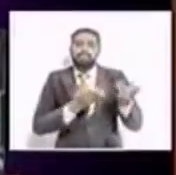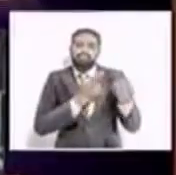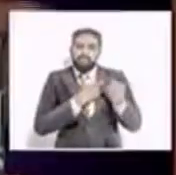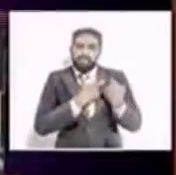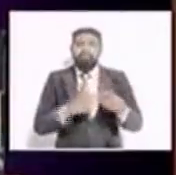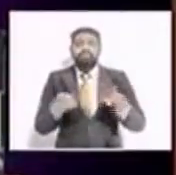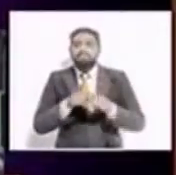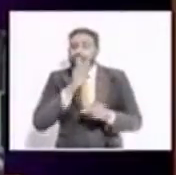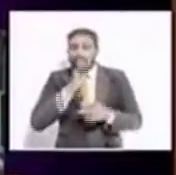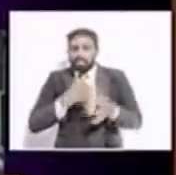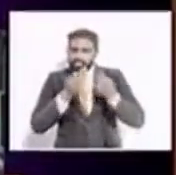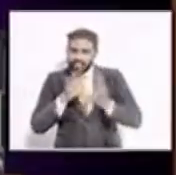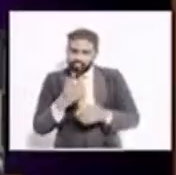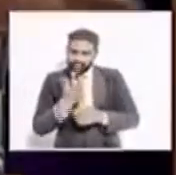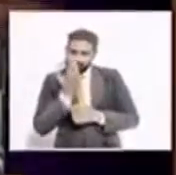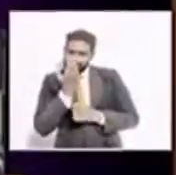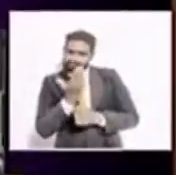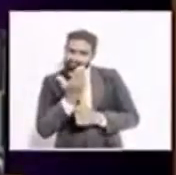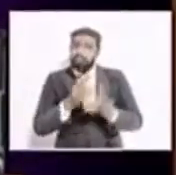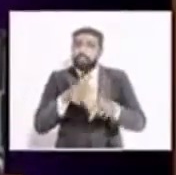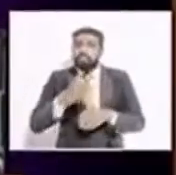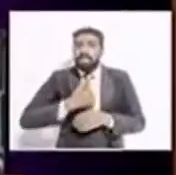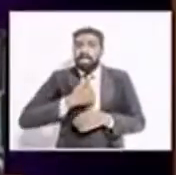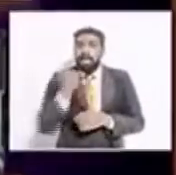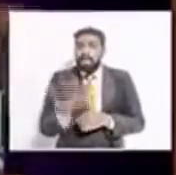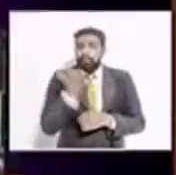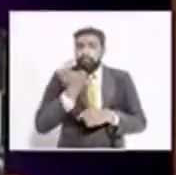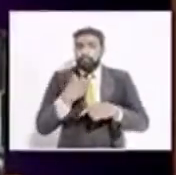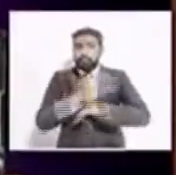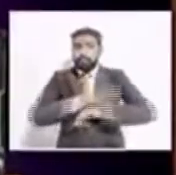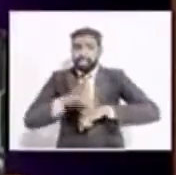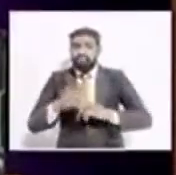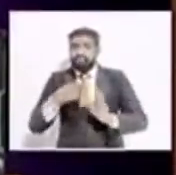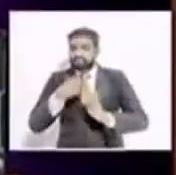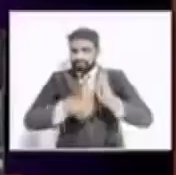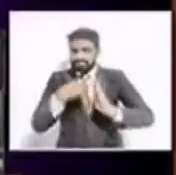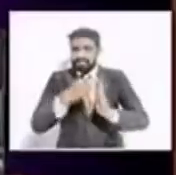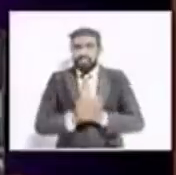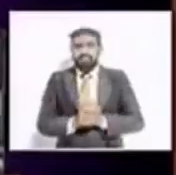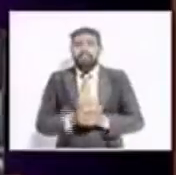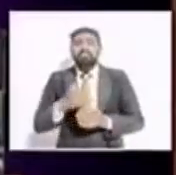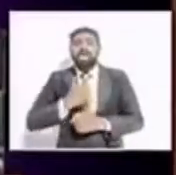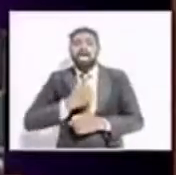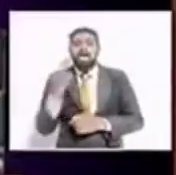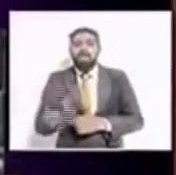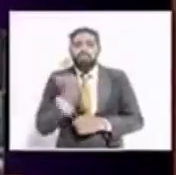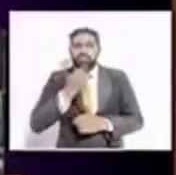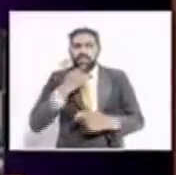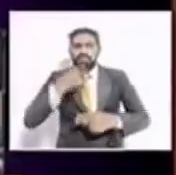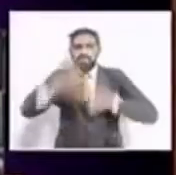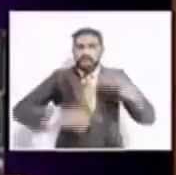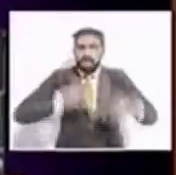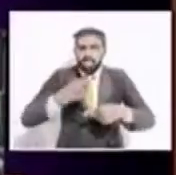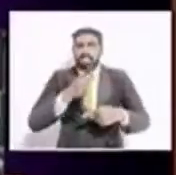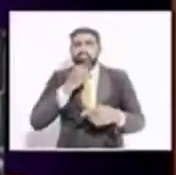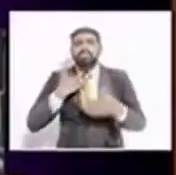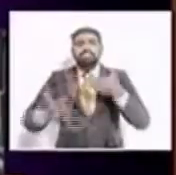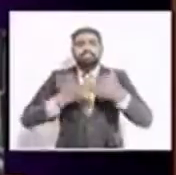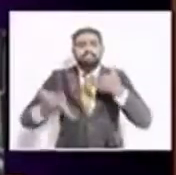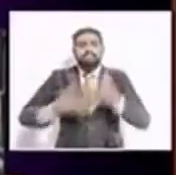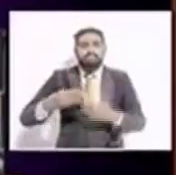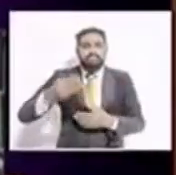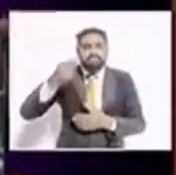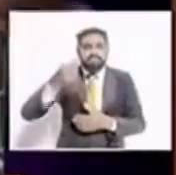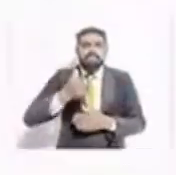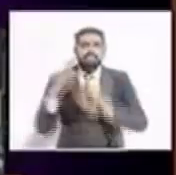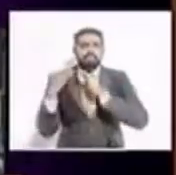new trend being formed within the country. New cement and tire factories were opened recently. Then there is a proposal to build a steel